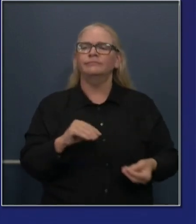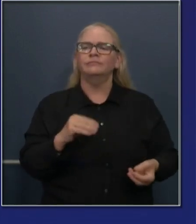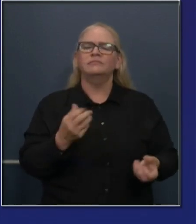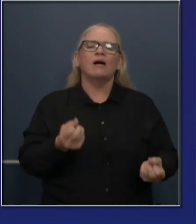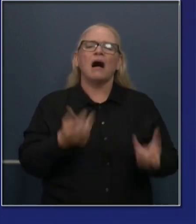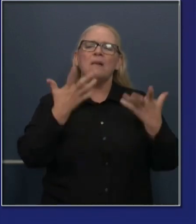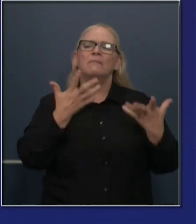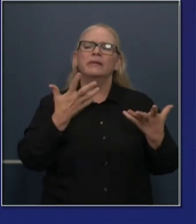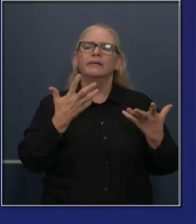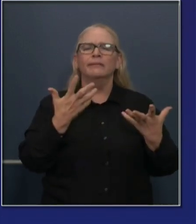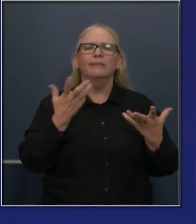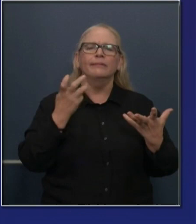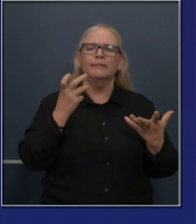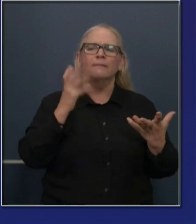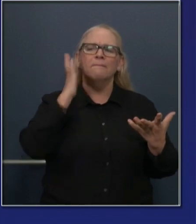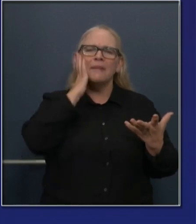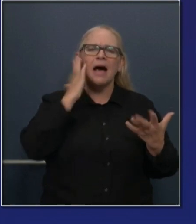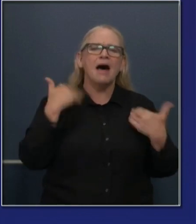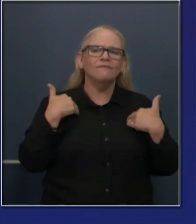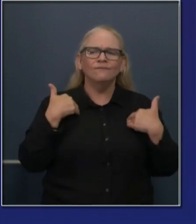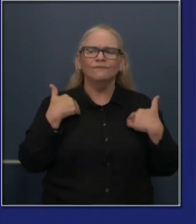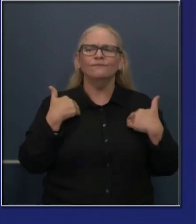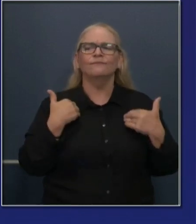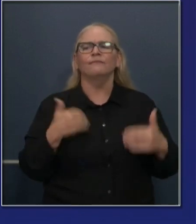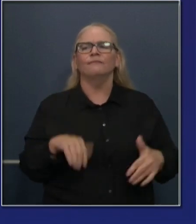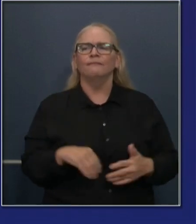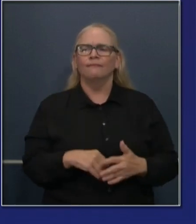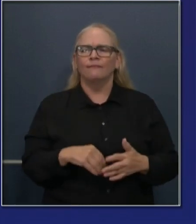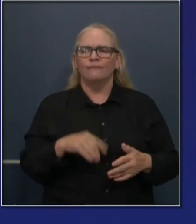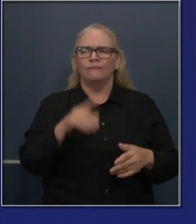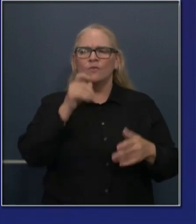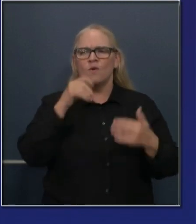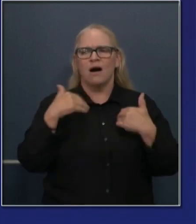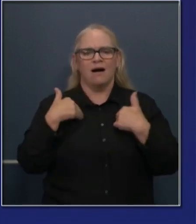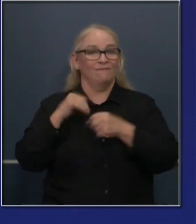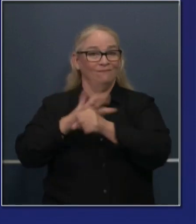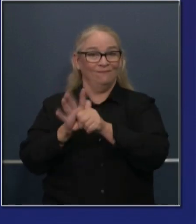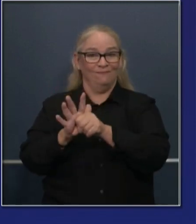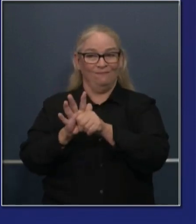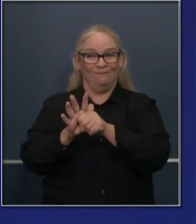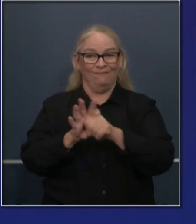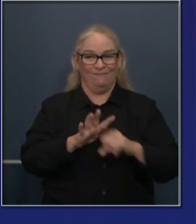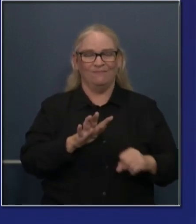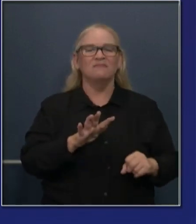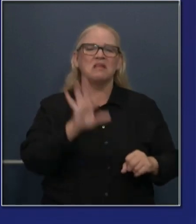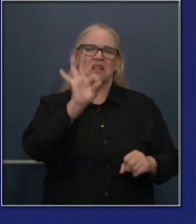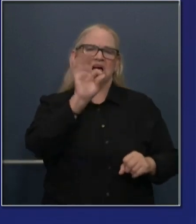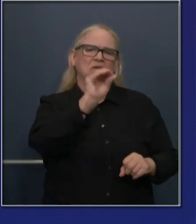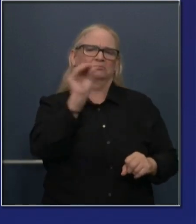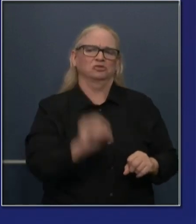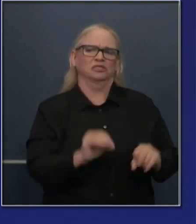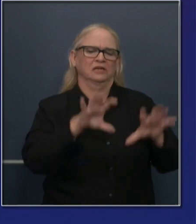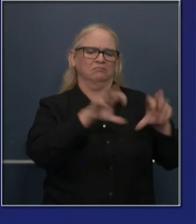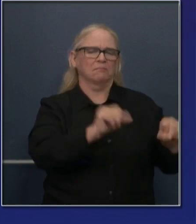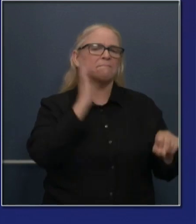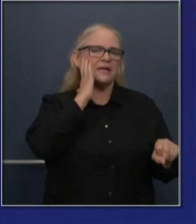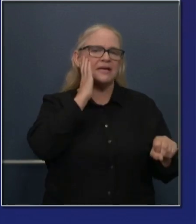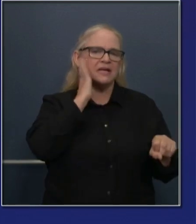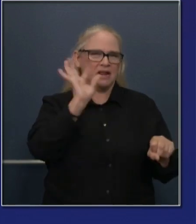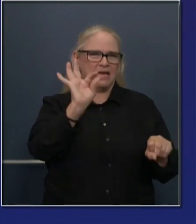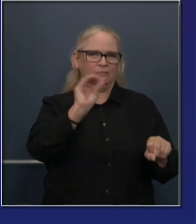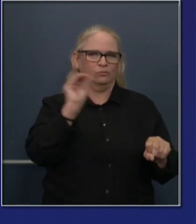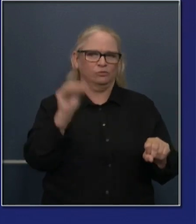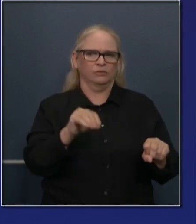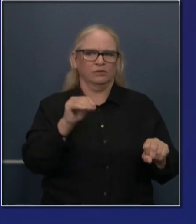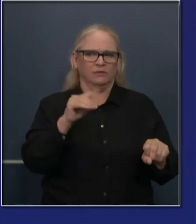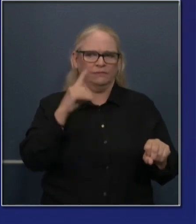It's been relatively steady, 8%, 9%. It was 9% in Monday's presentation, still 9% in terms of